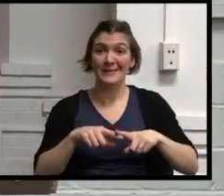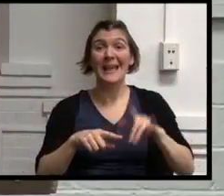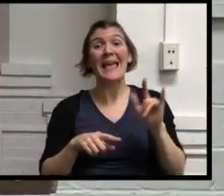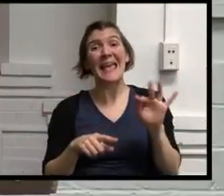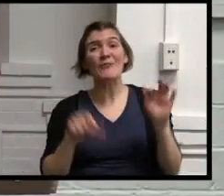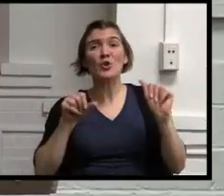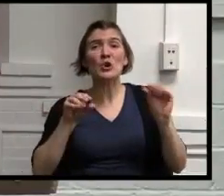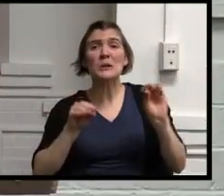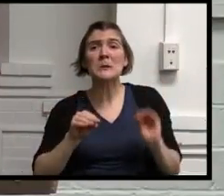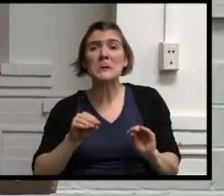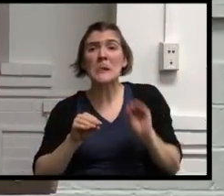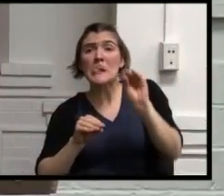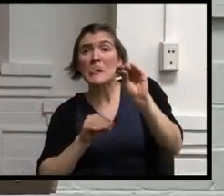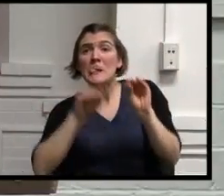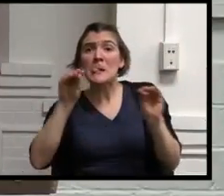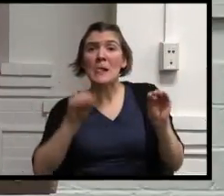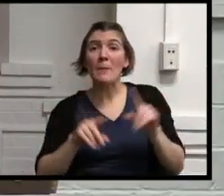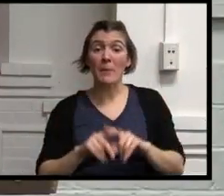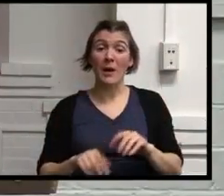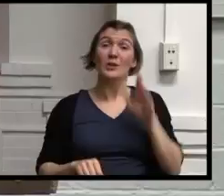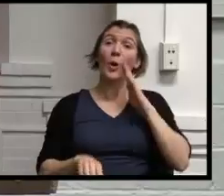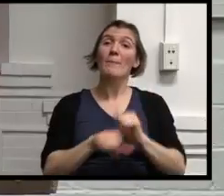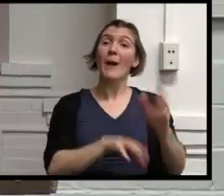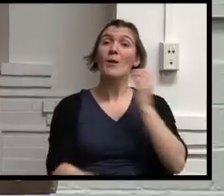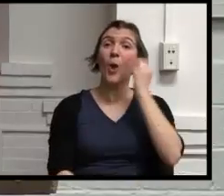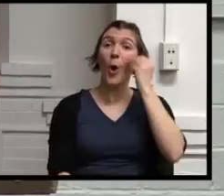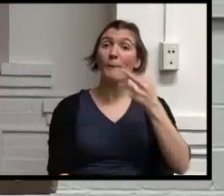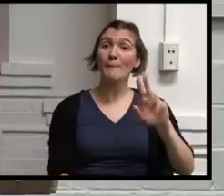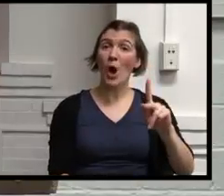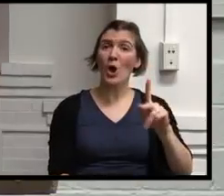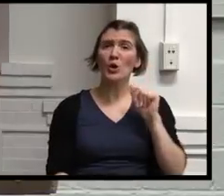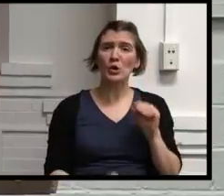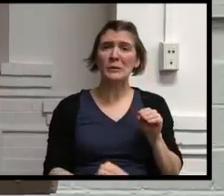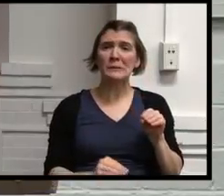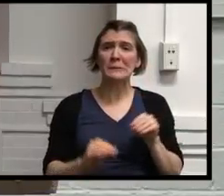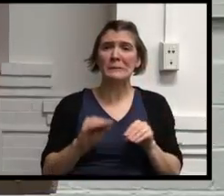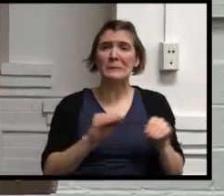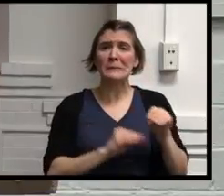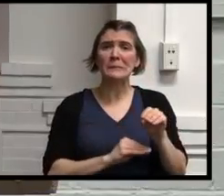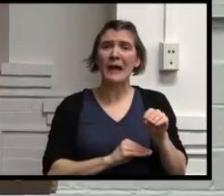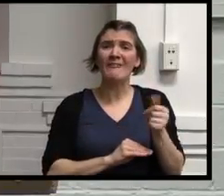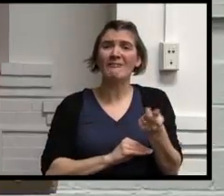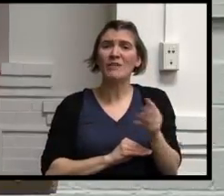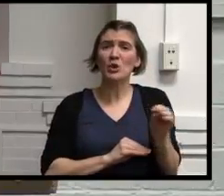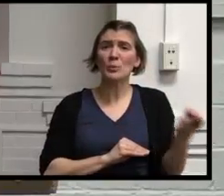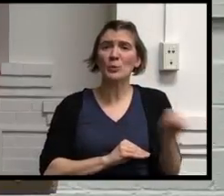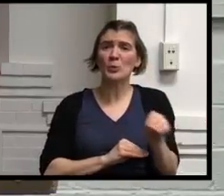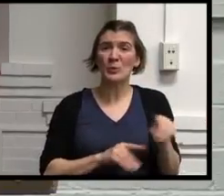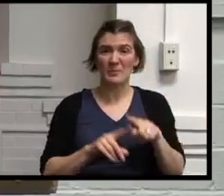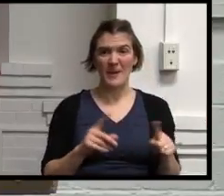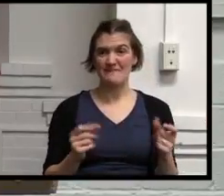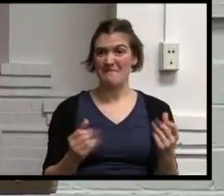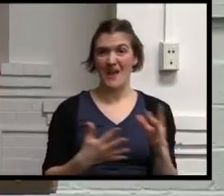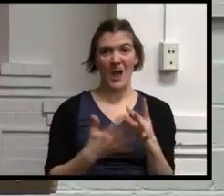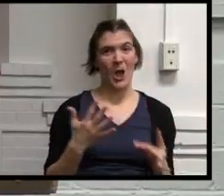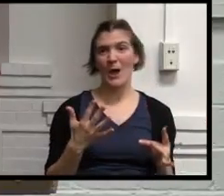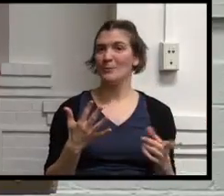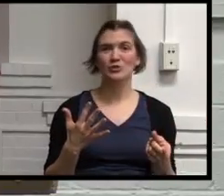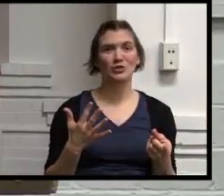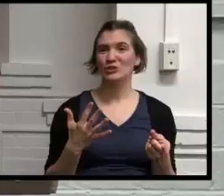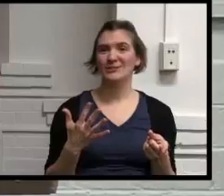perhaps potential inside Mountain Home Park for a small number of sites, but Not much. it would